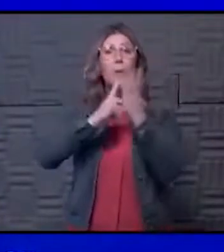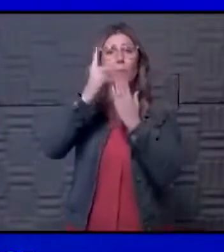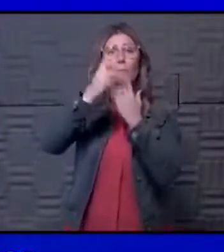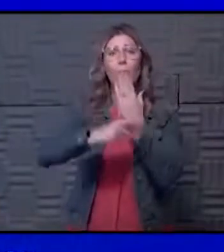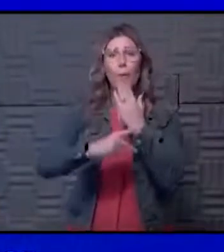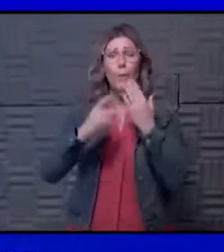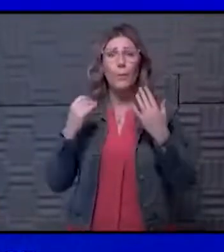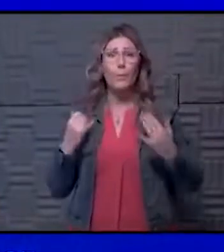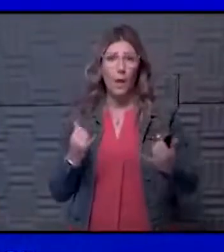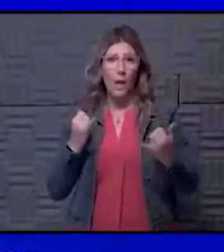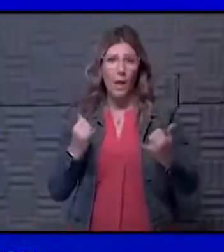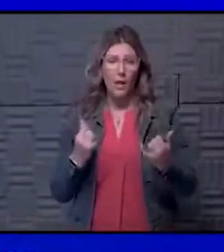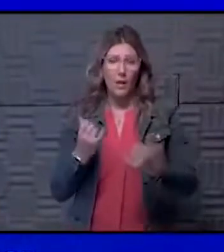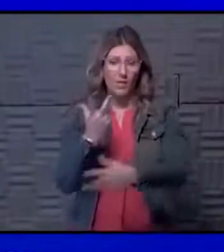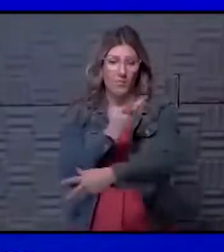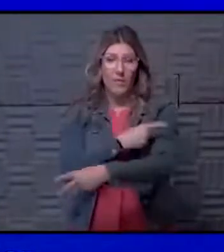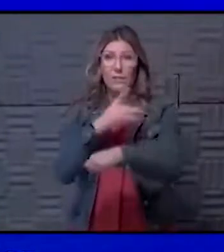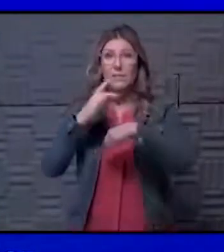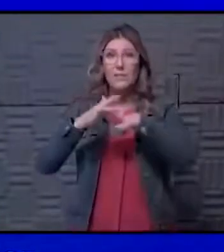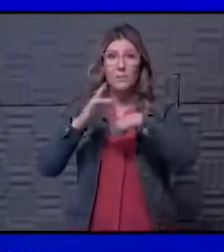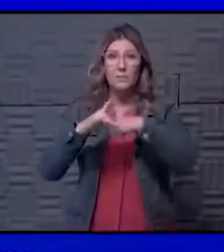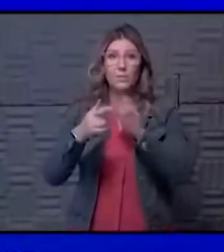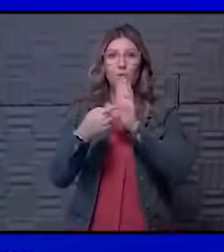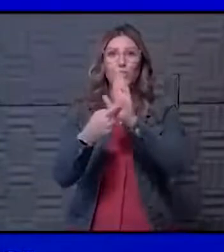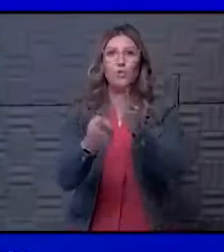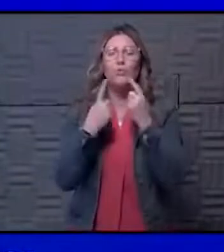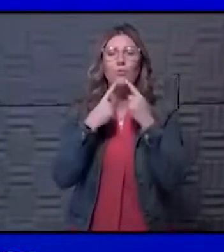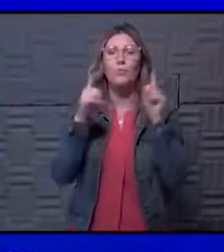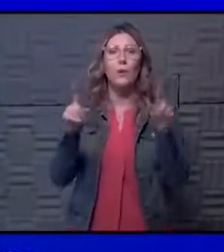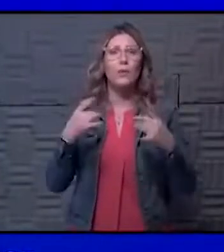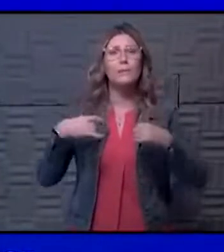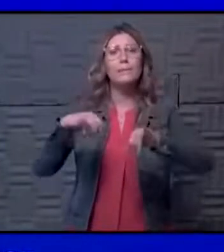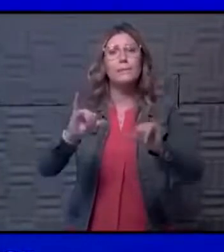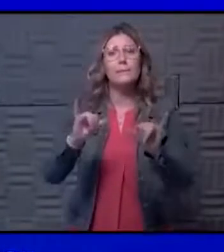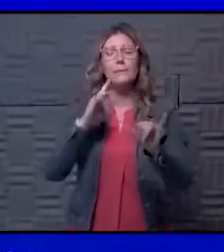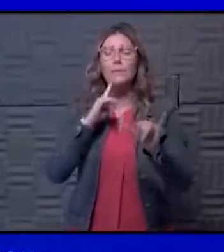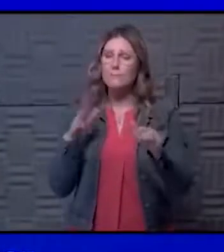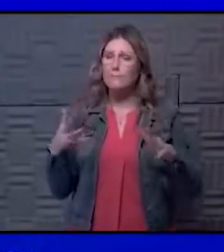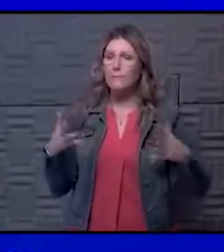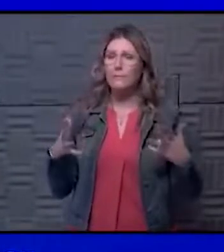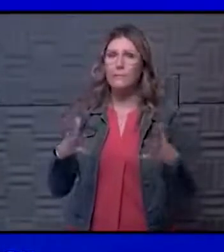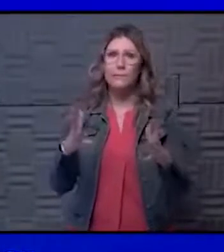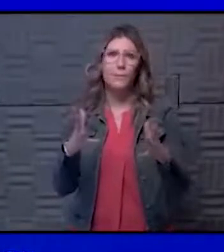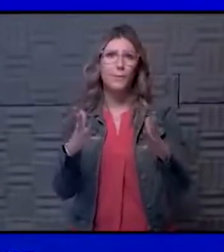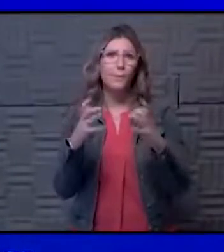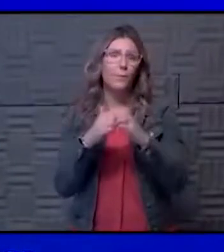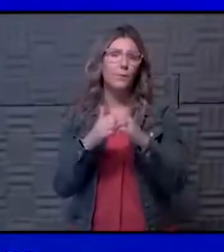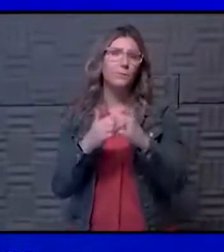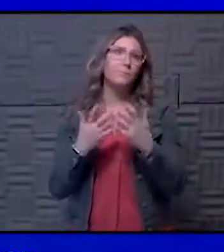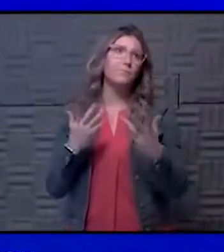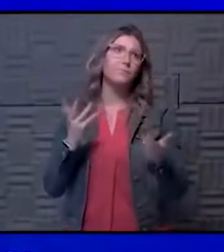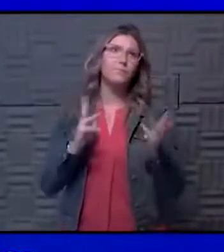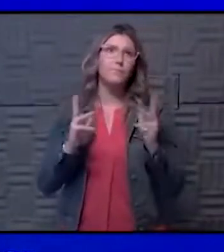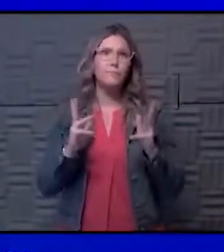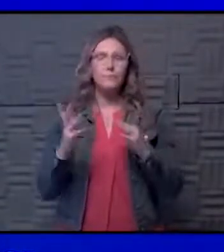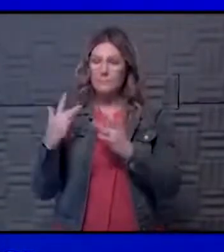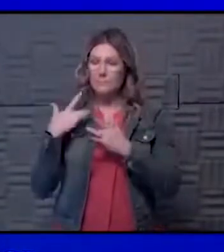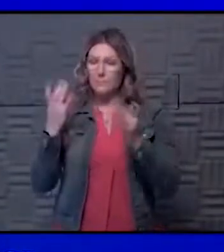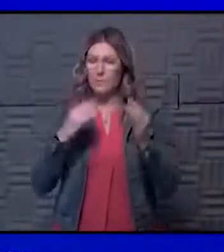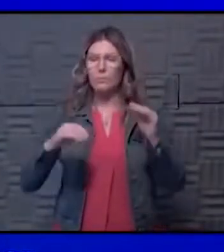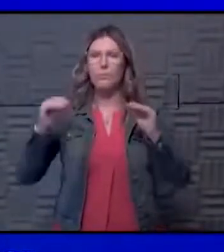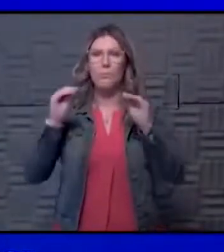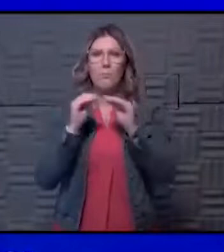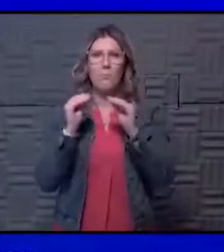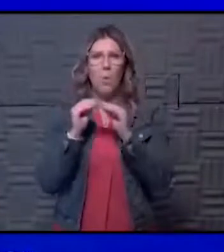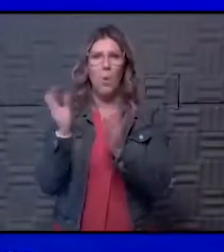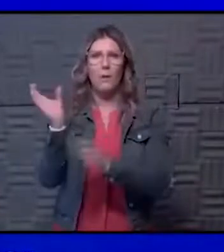with a lot of vaccine available, is beginning to show effect. Still, the hesitancy amongst those who tend to be more conservative is much